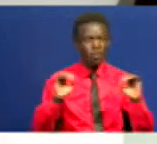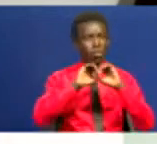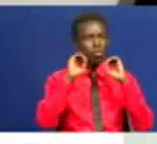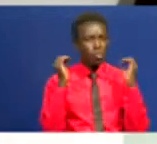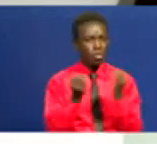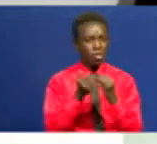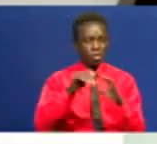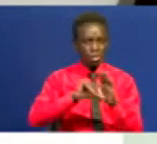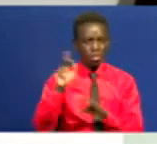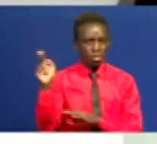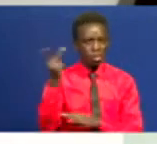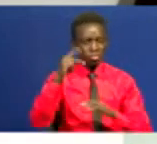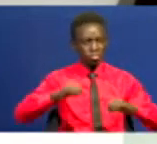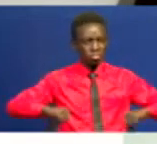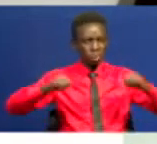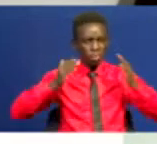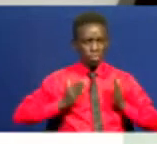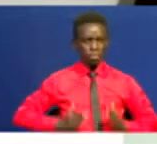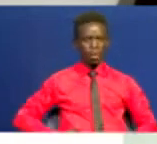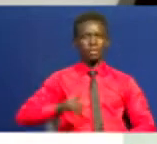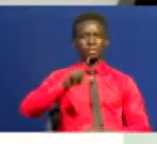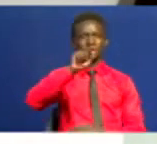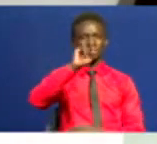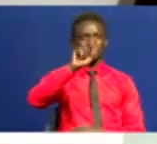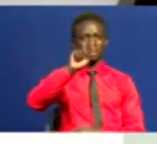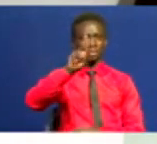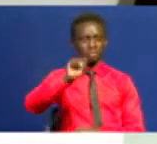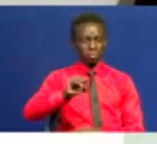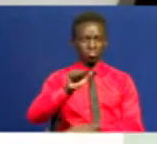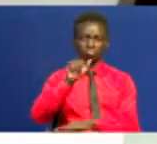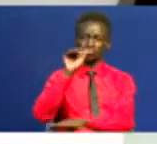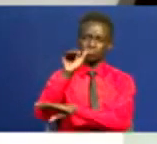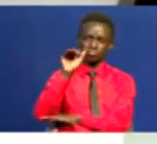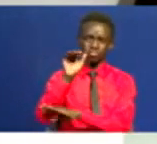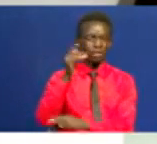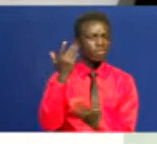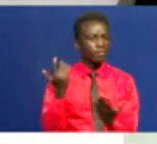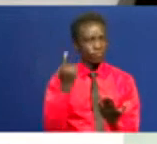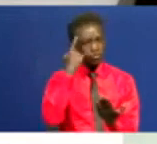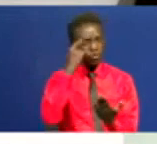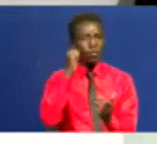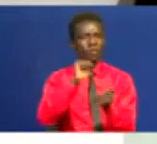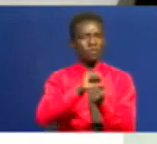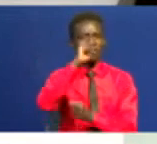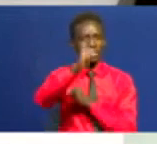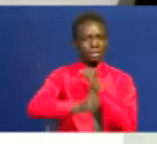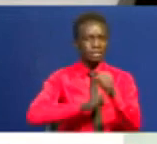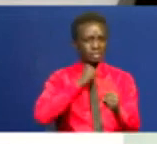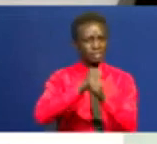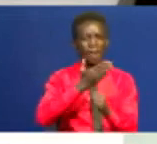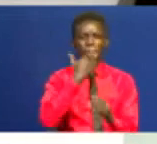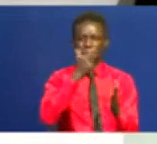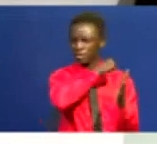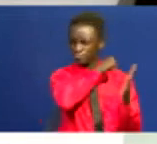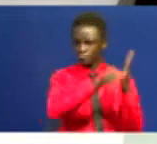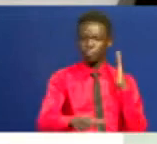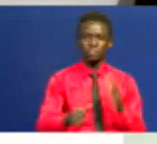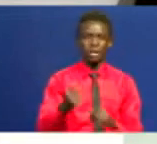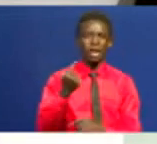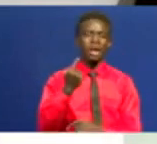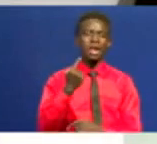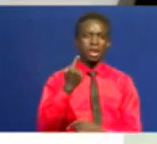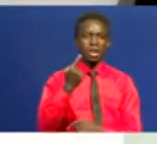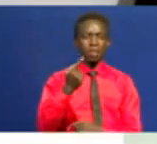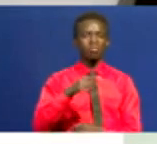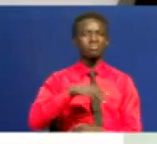in Kenya chairperson Titus Sagala is calling for a 15-year ban to help replenish donkey numbers